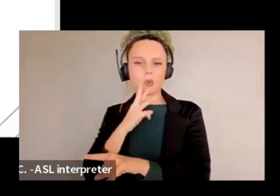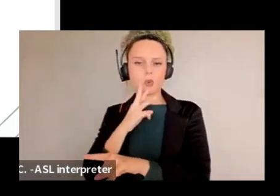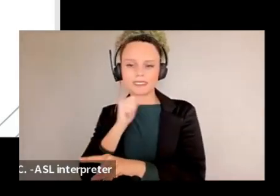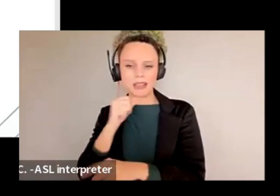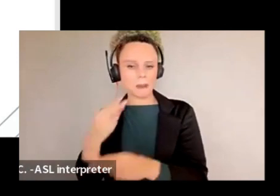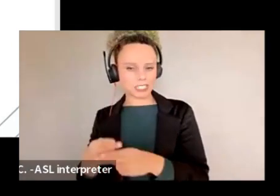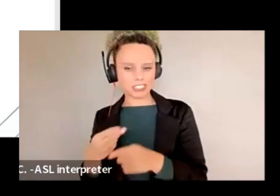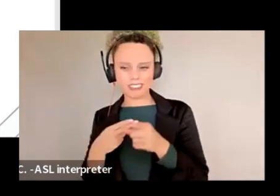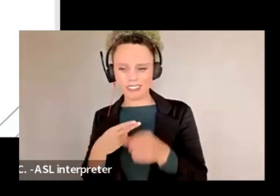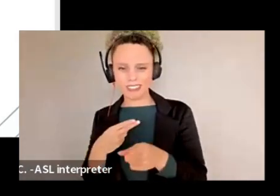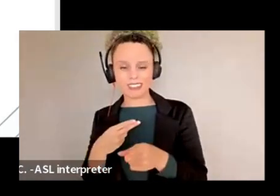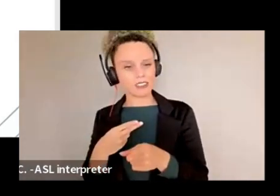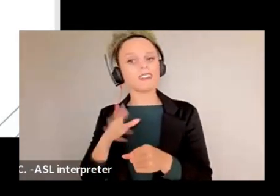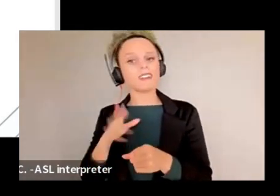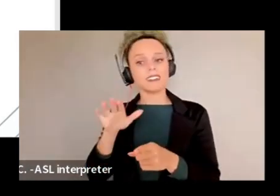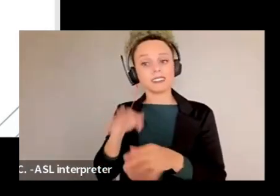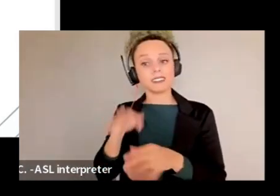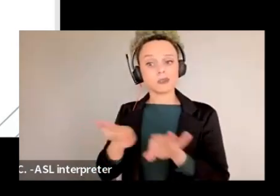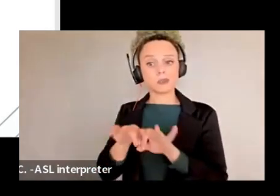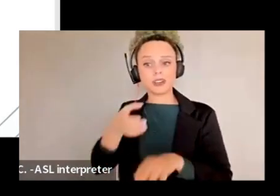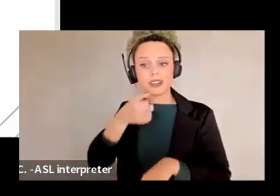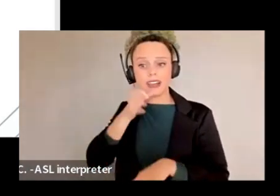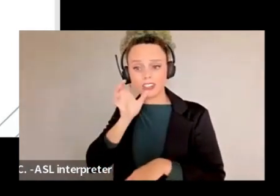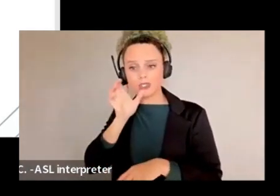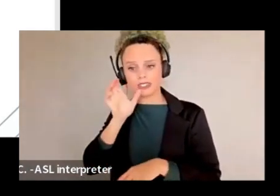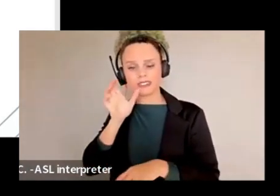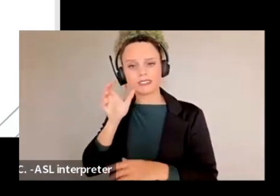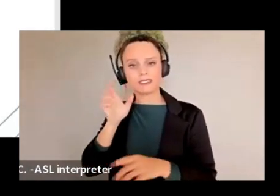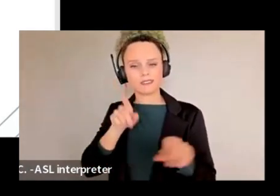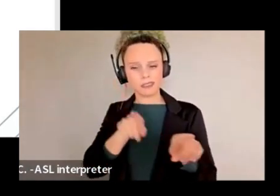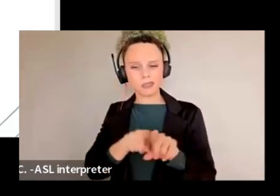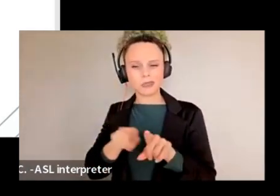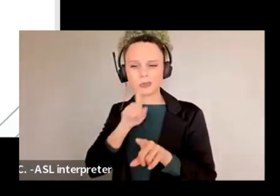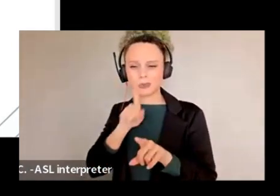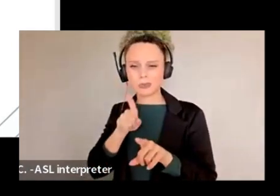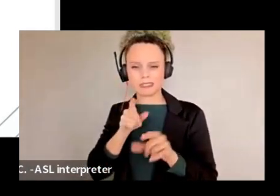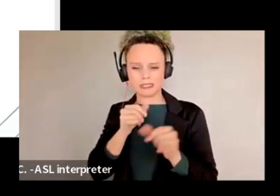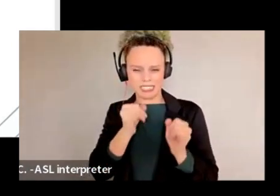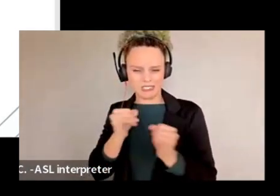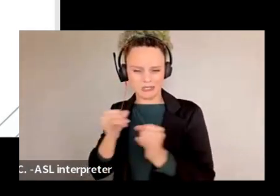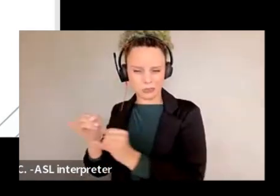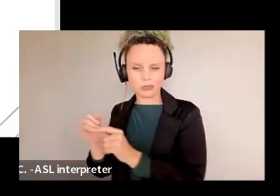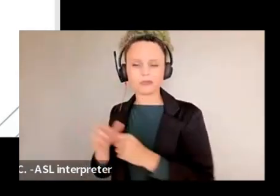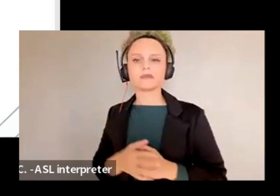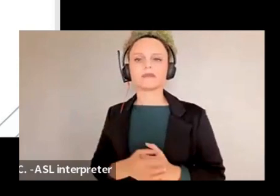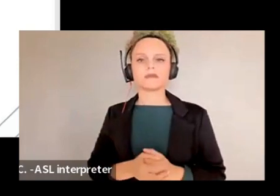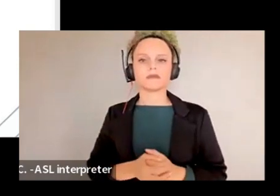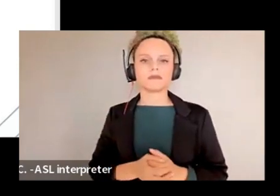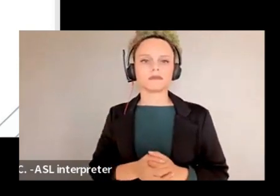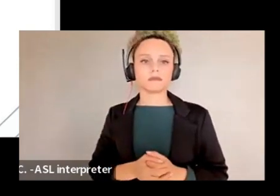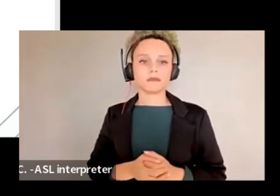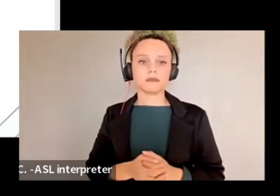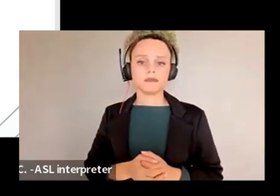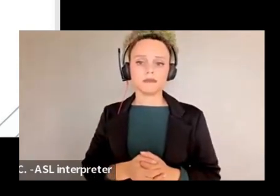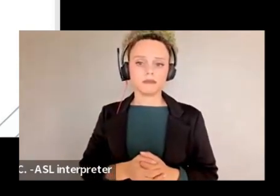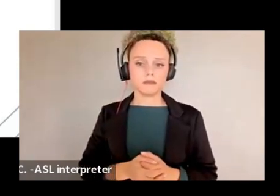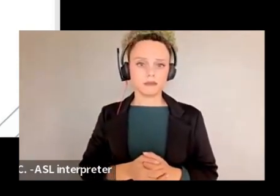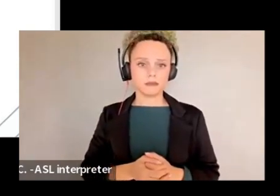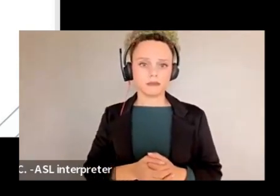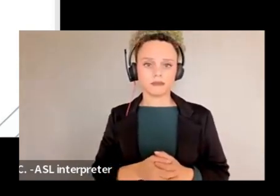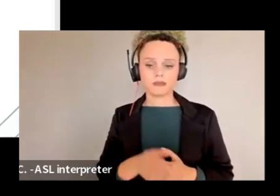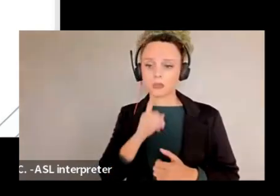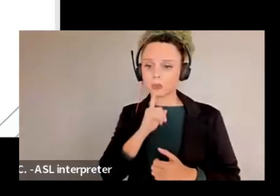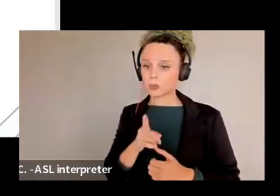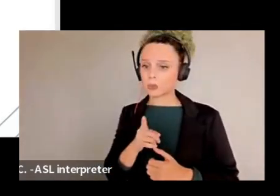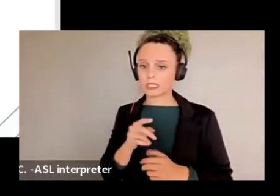met. Someone mentioned in the chat about water not being on there. Hydration is something we can't forget, but it's also very